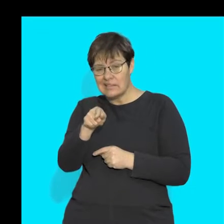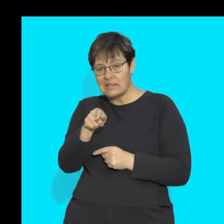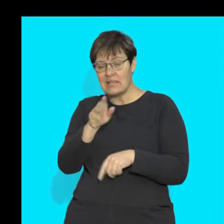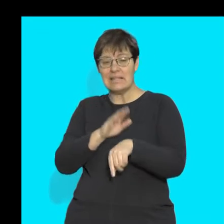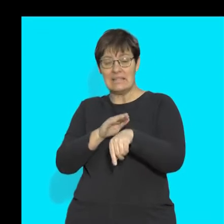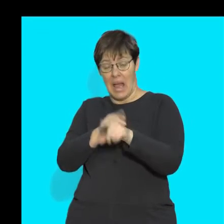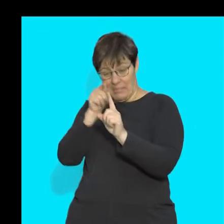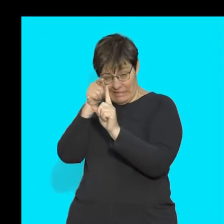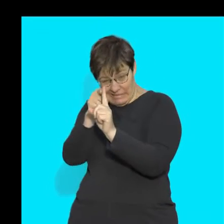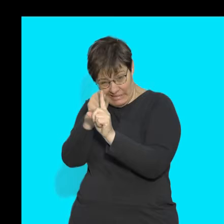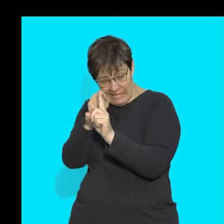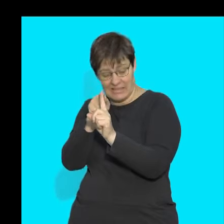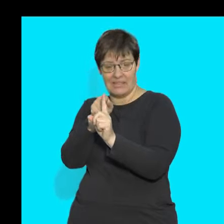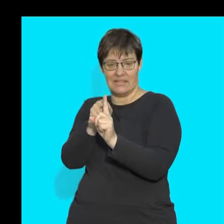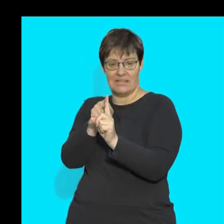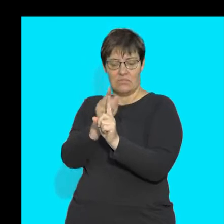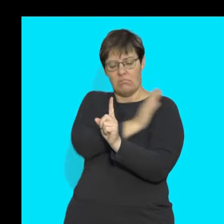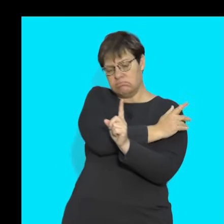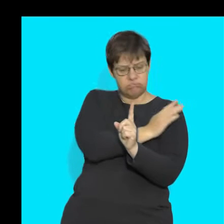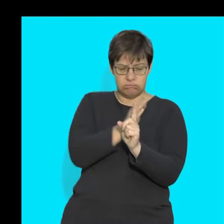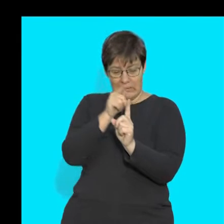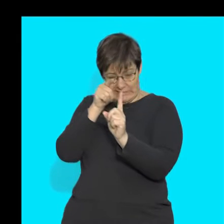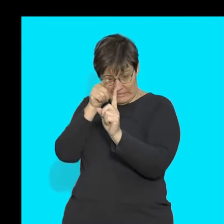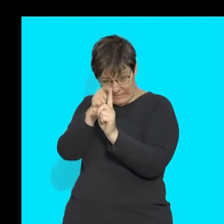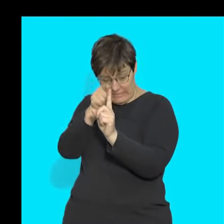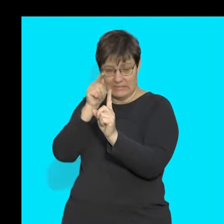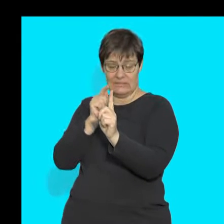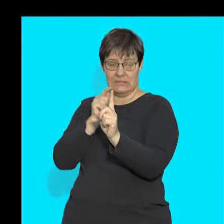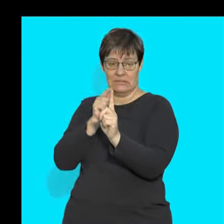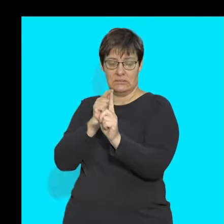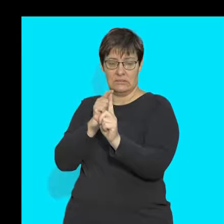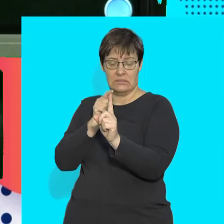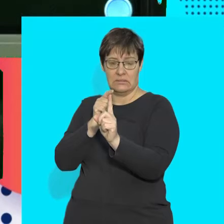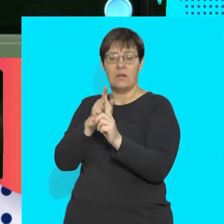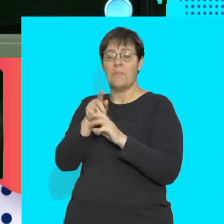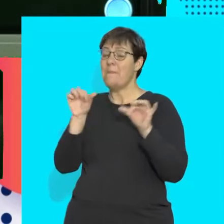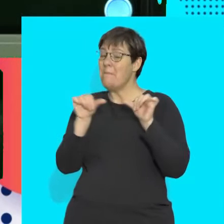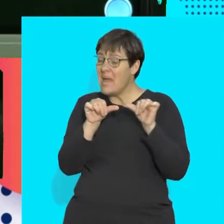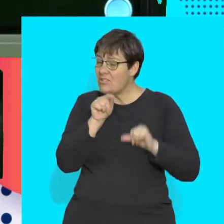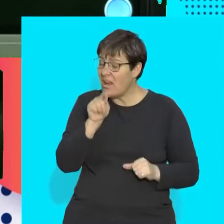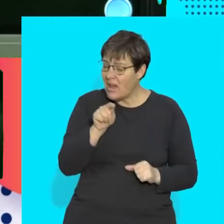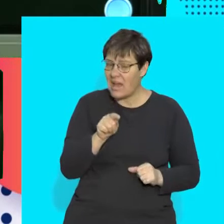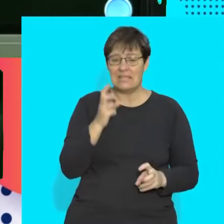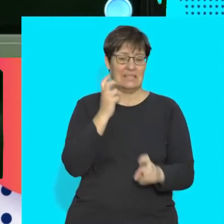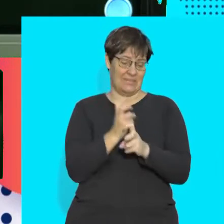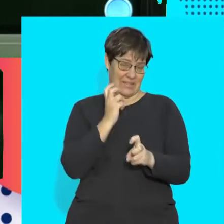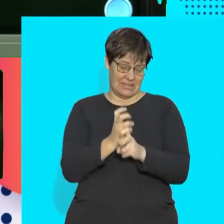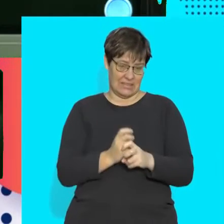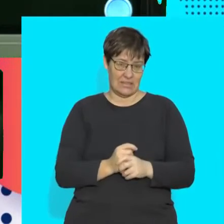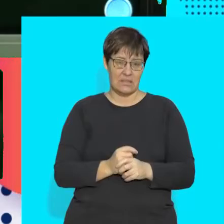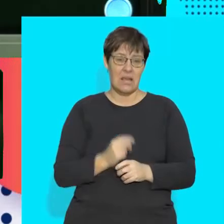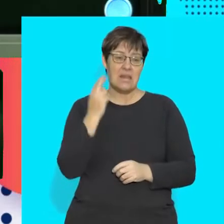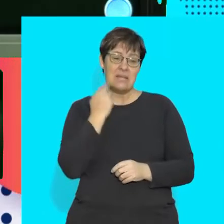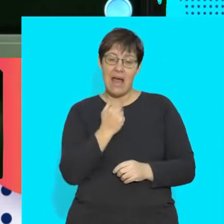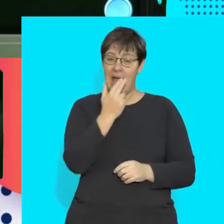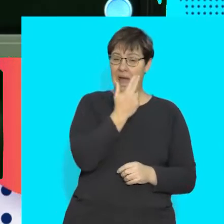instant in time. It's actually really difficult to measure it unless you've got